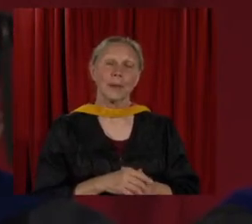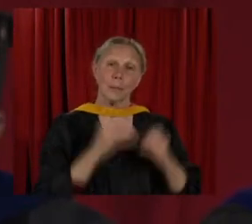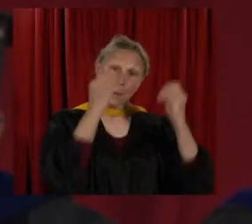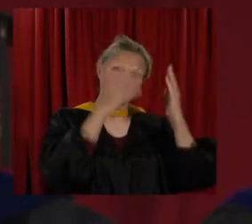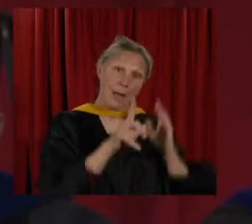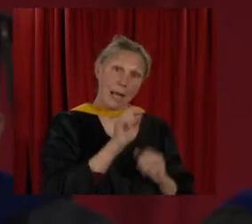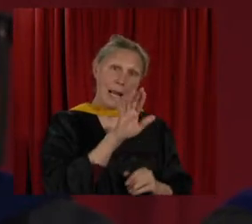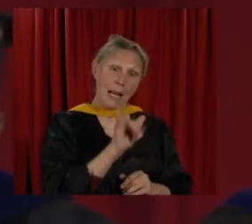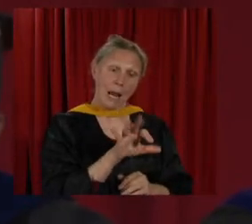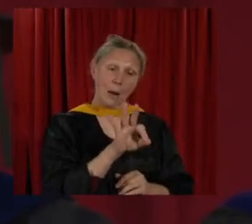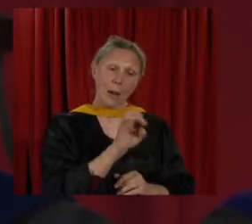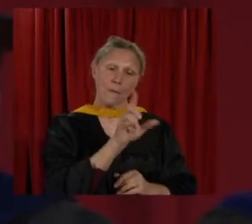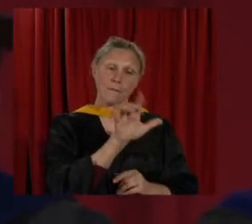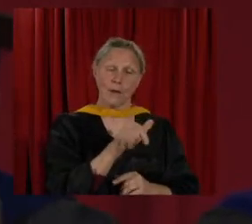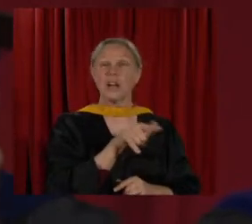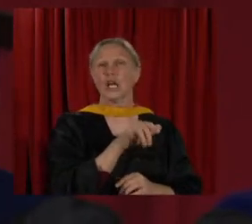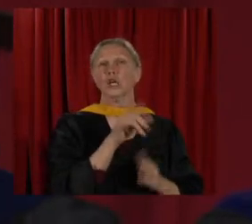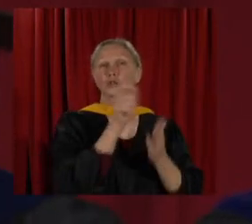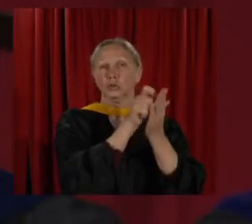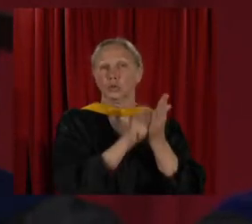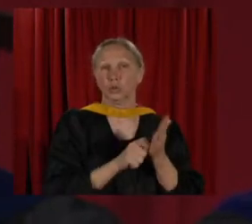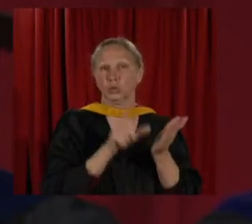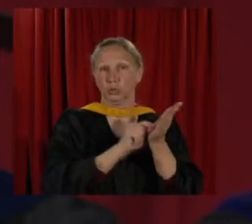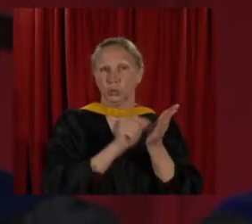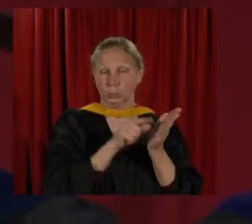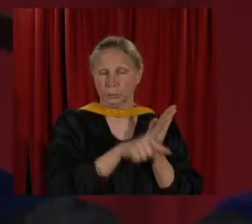Professor Larry Foley, Chair of Journalism.